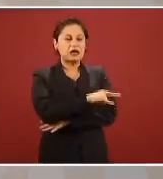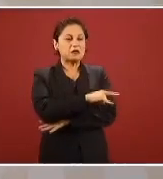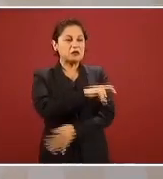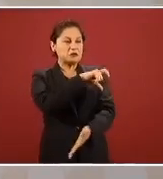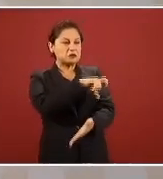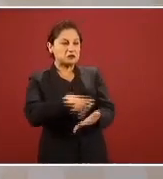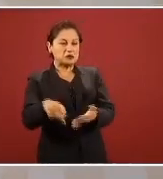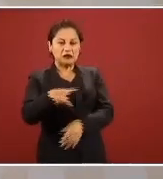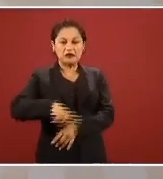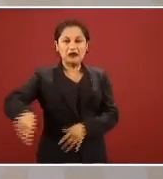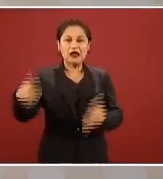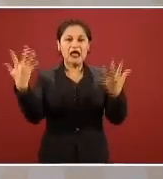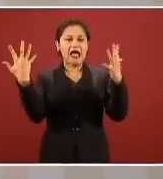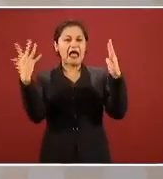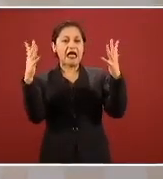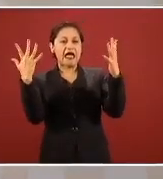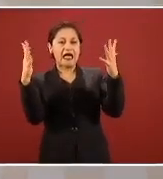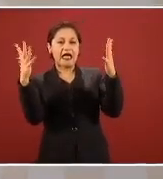They even applaud it.